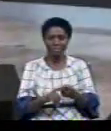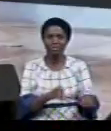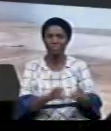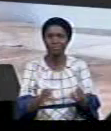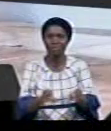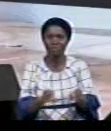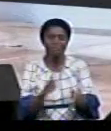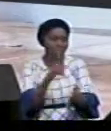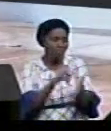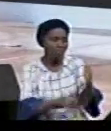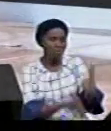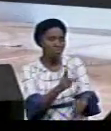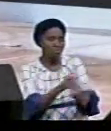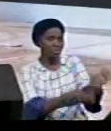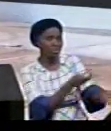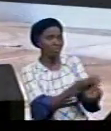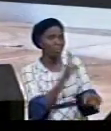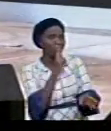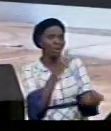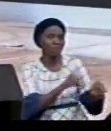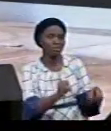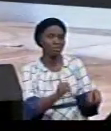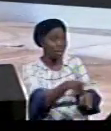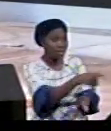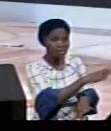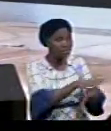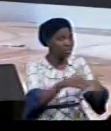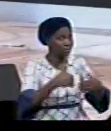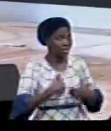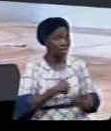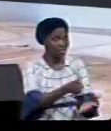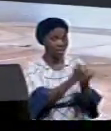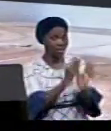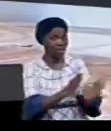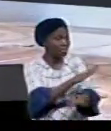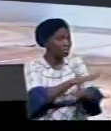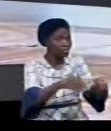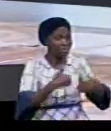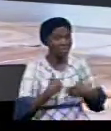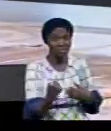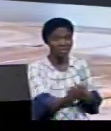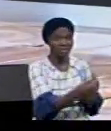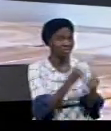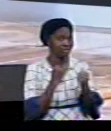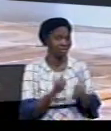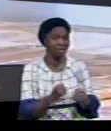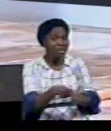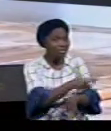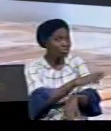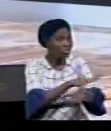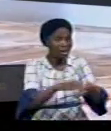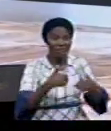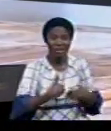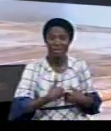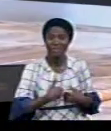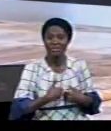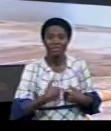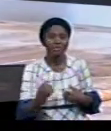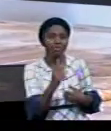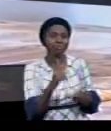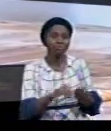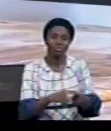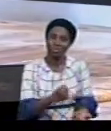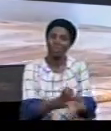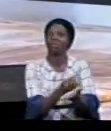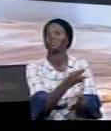doing. They don't have any helper. They don't have any strength. They don't have any sustainer. They don't have any supplier.